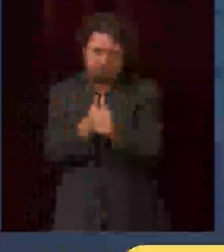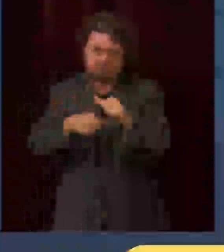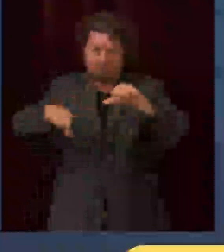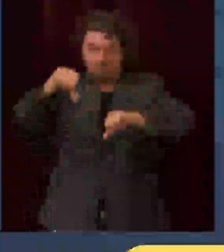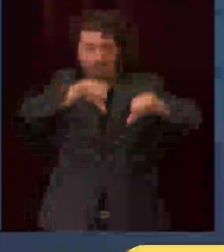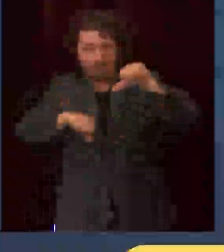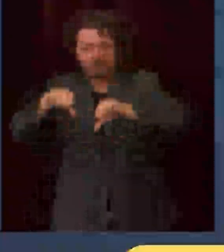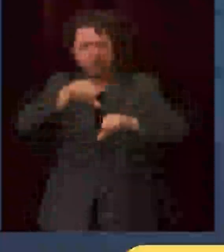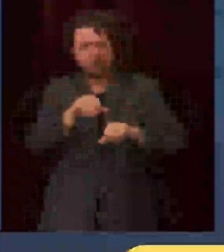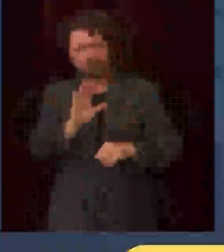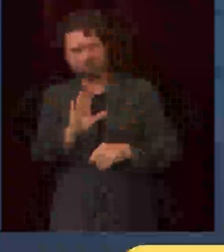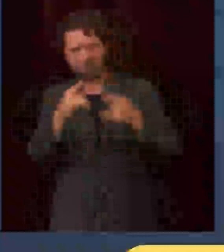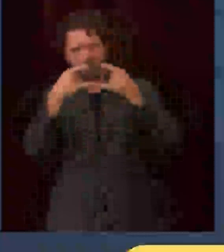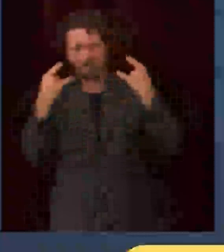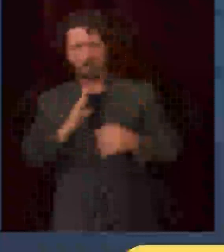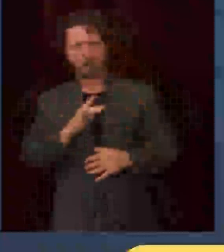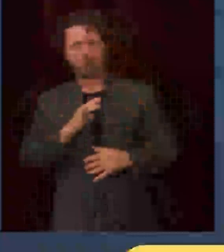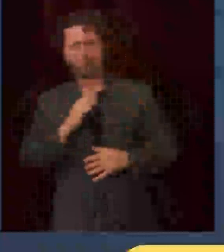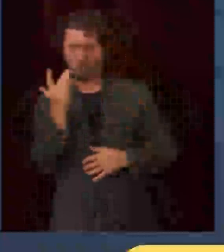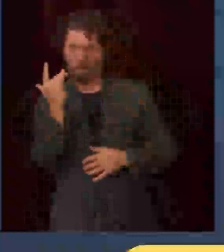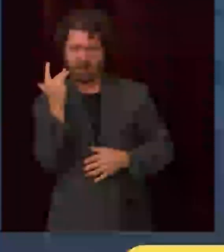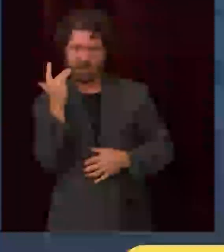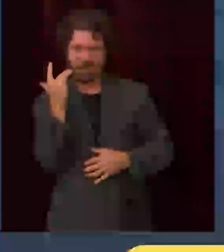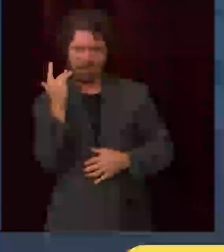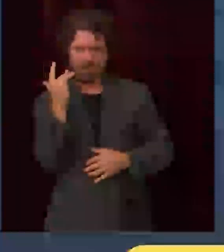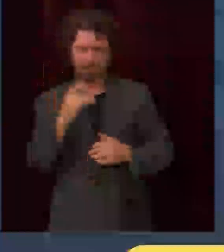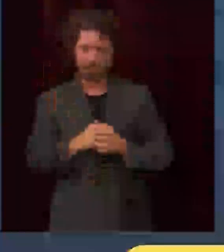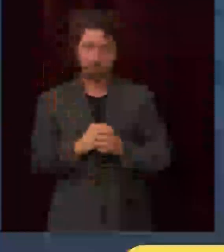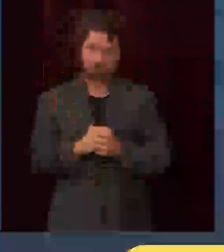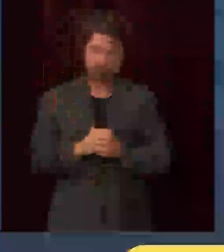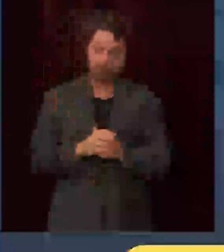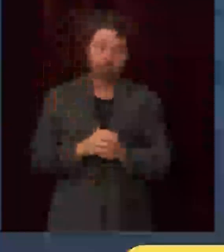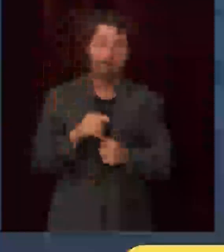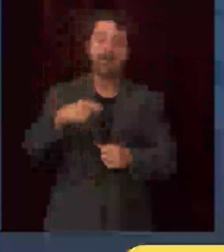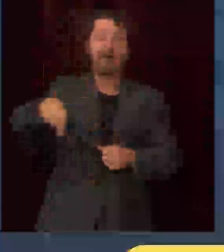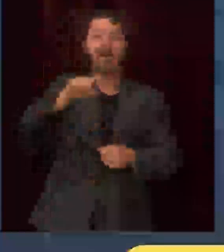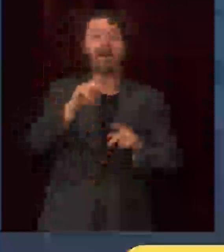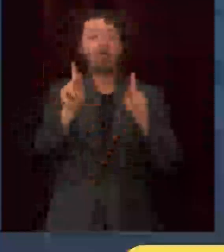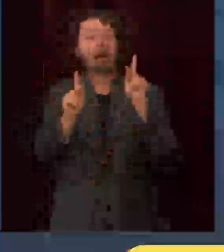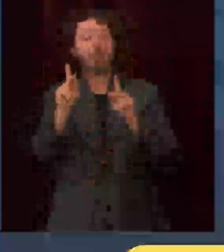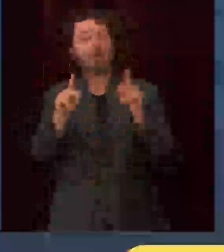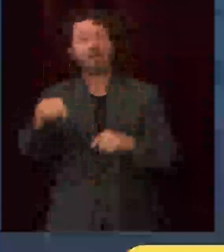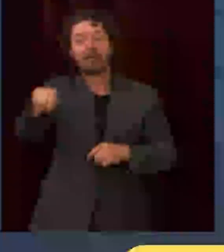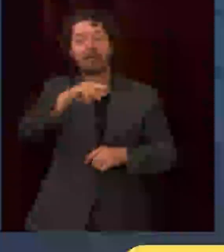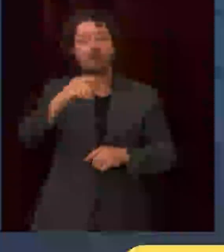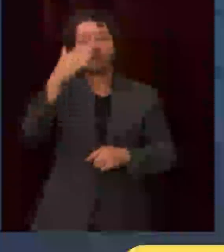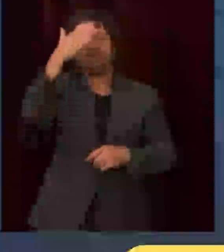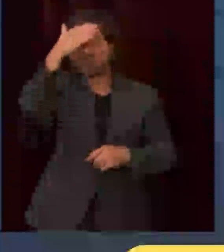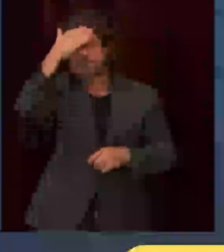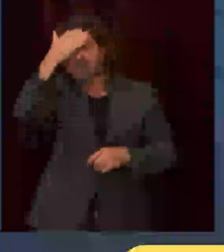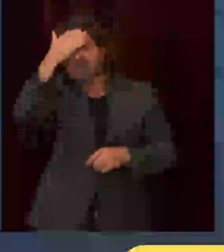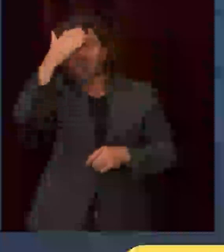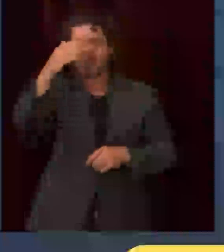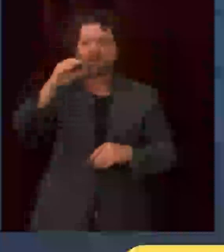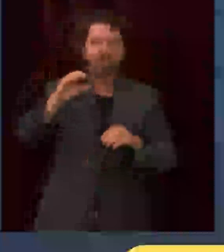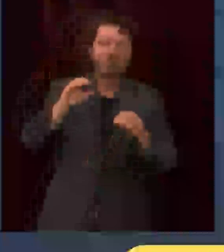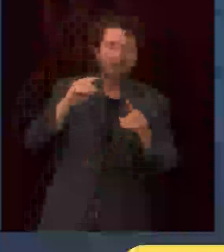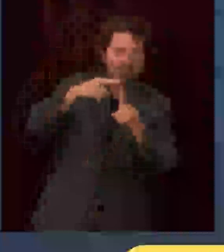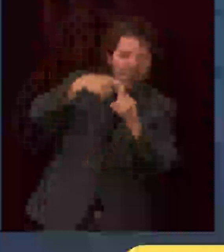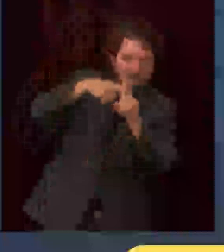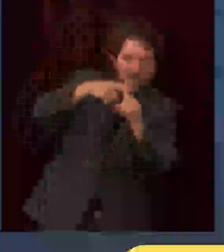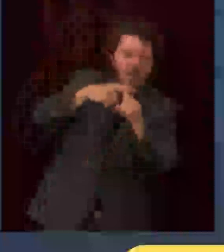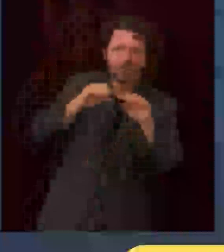can transmit the virus. People have talked about this idea of asymptomatic cases. Still out as to whether people